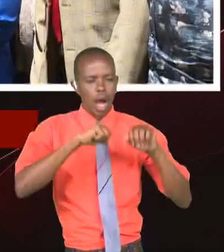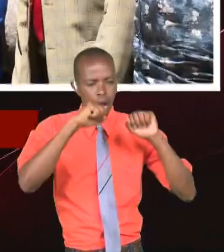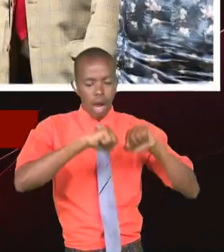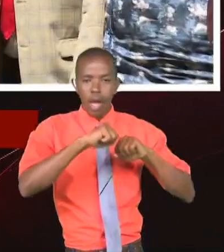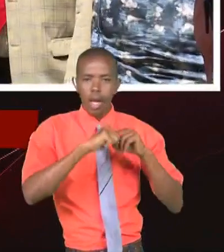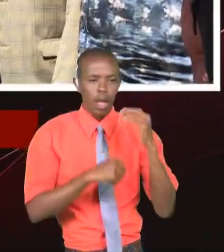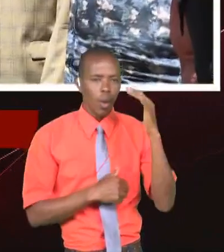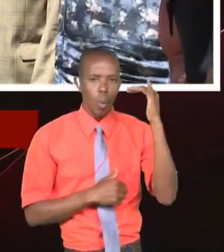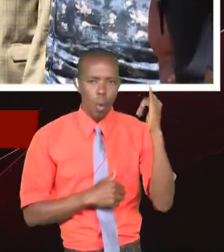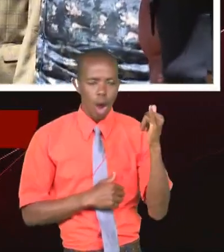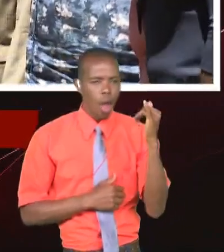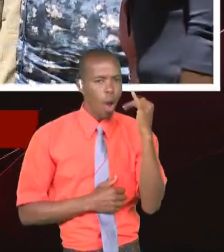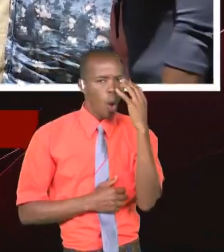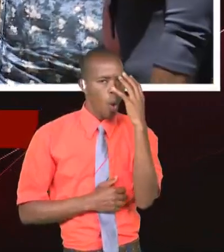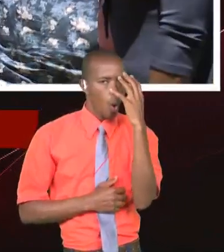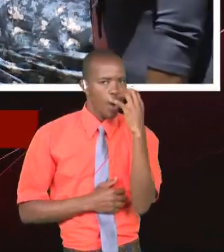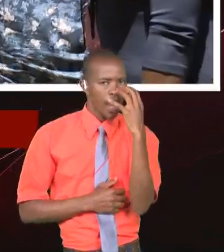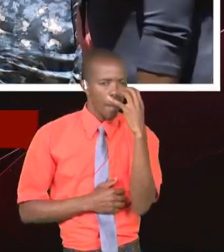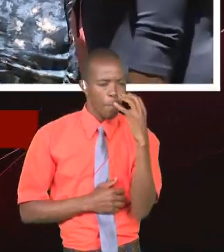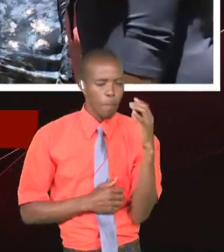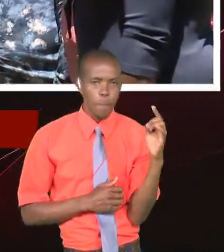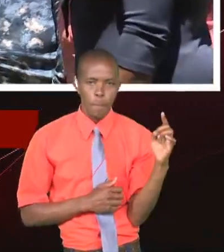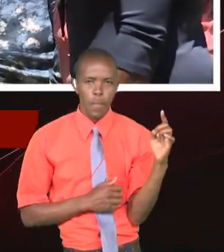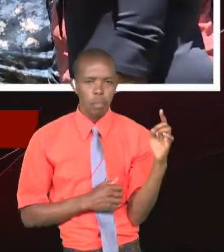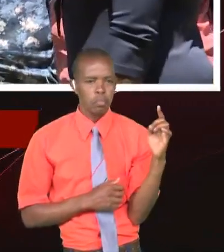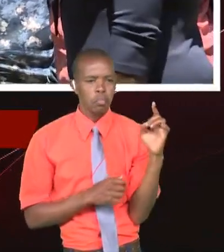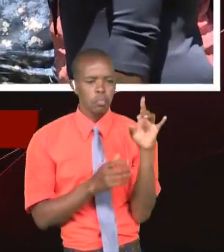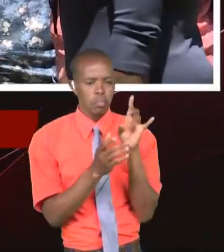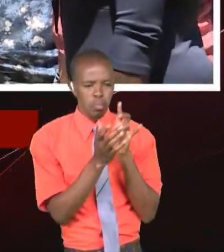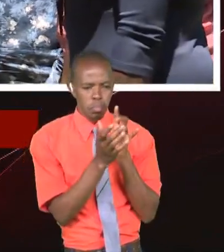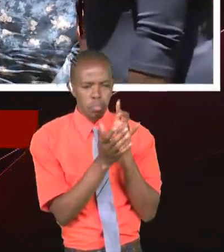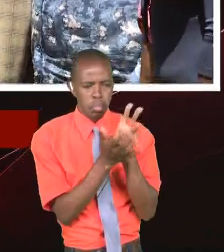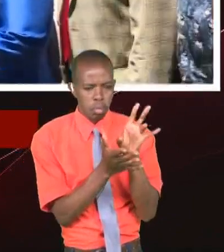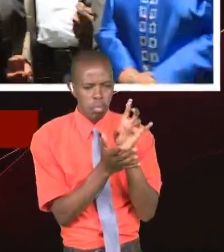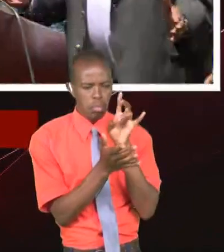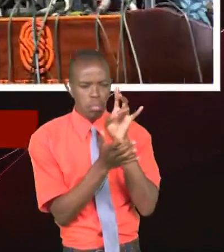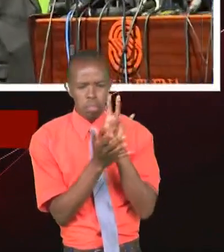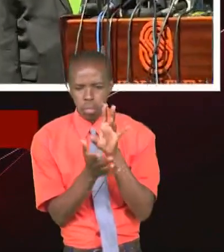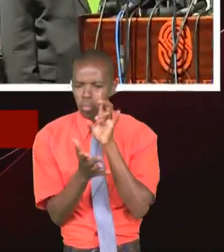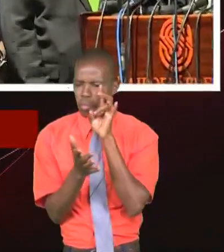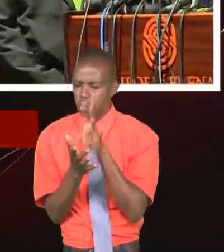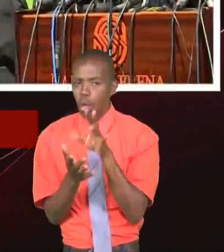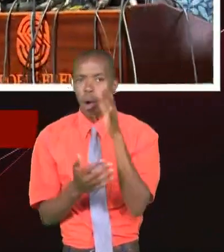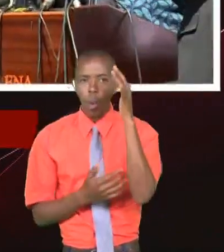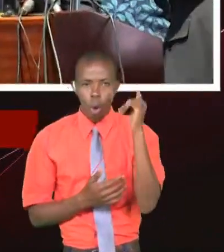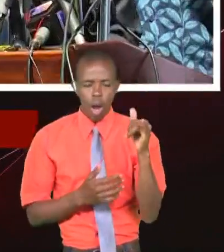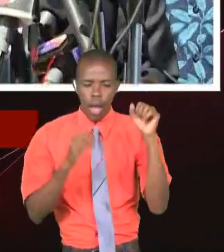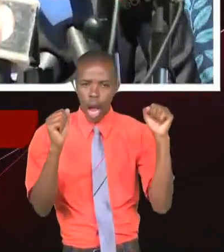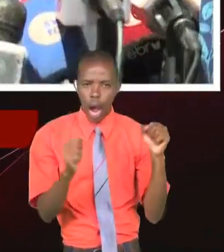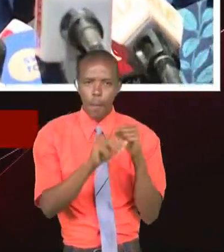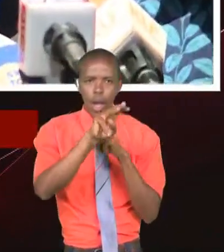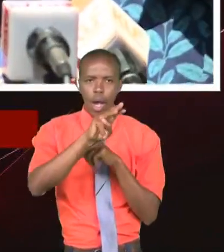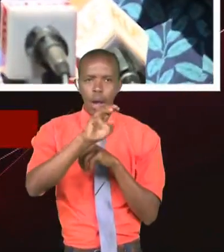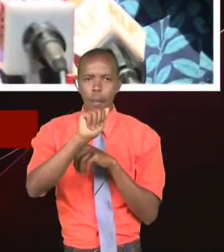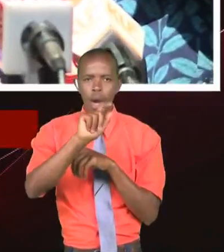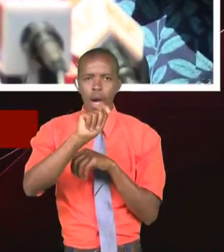because ODM is sort of kicking back. It is just retaliating because of what happened in Matungu. You